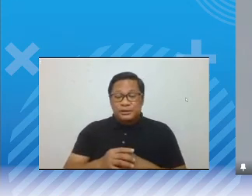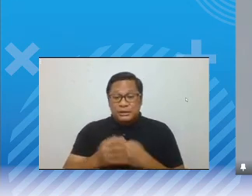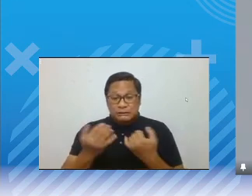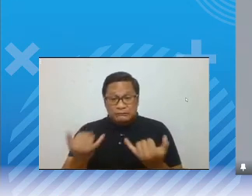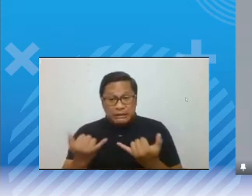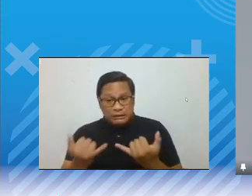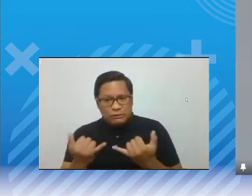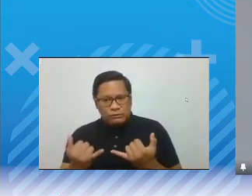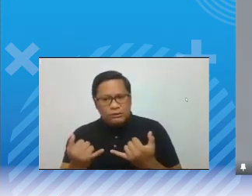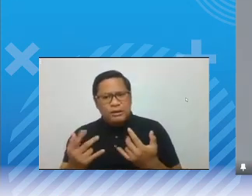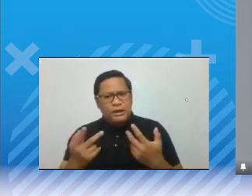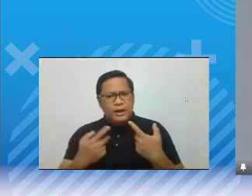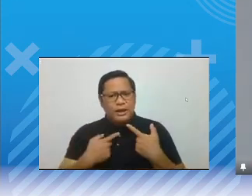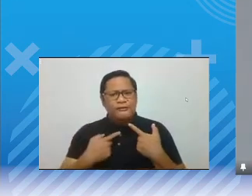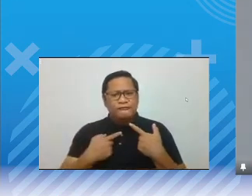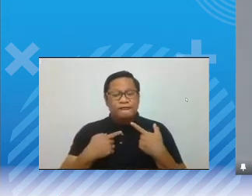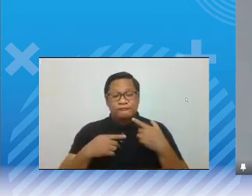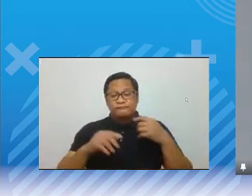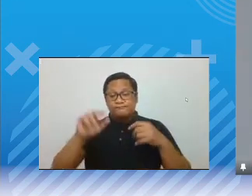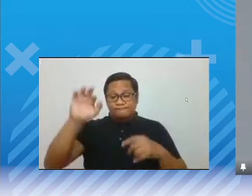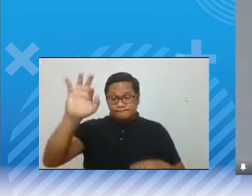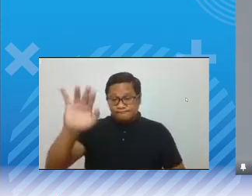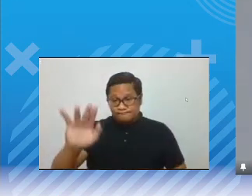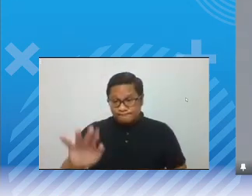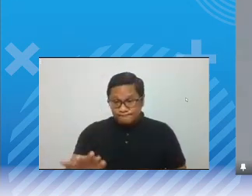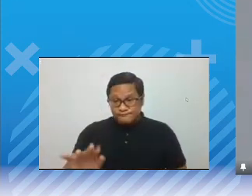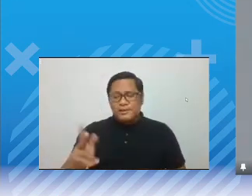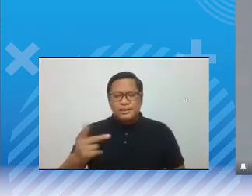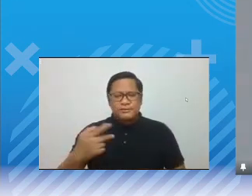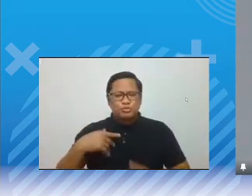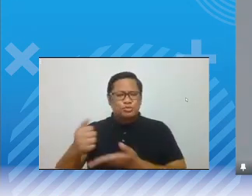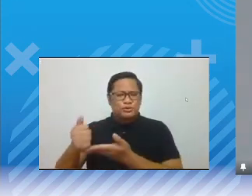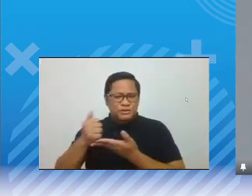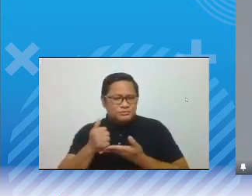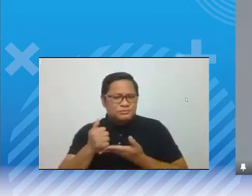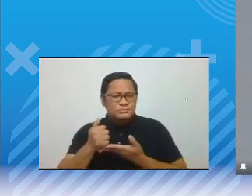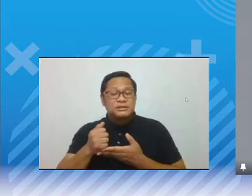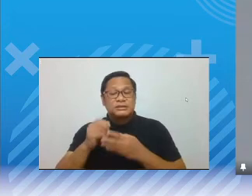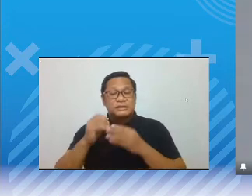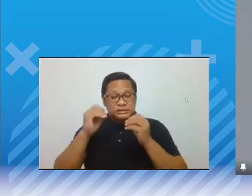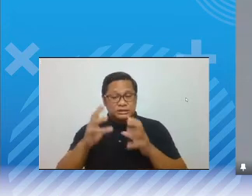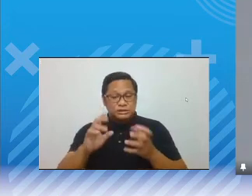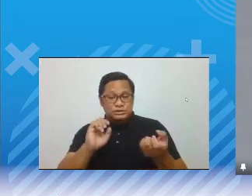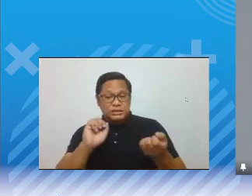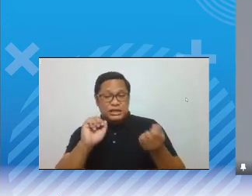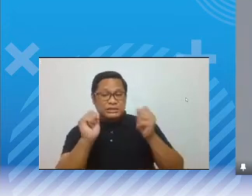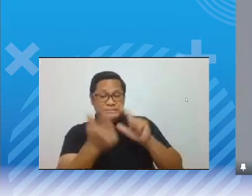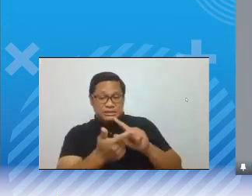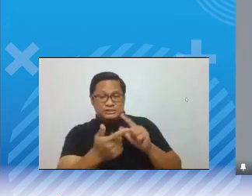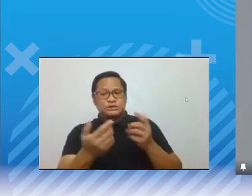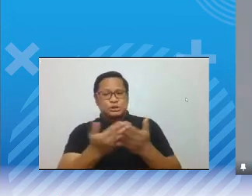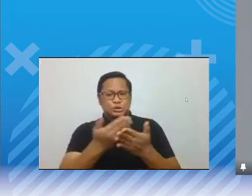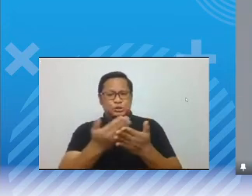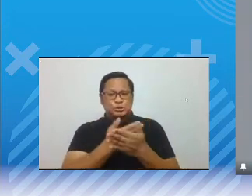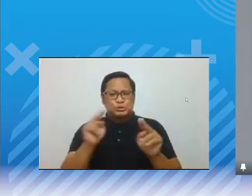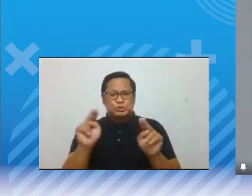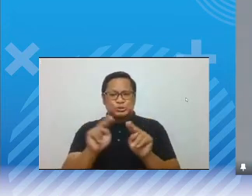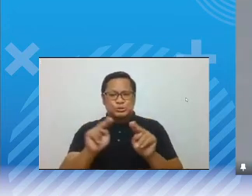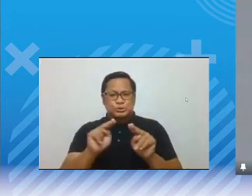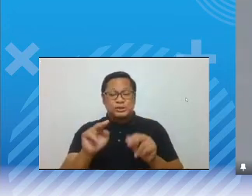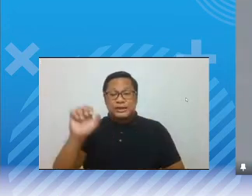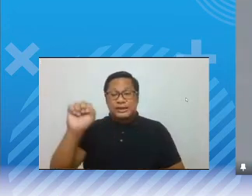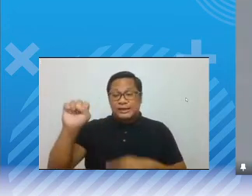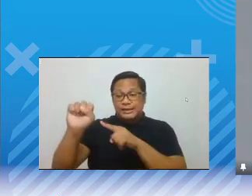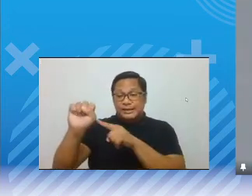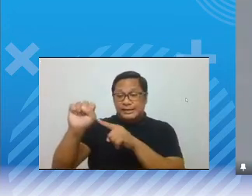made an acronym to just help us teachers adjust in the new normal. So I think S is for